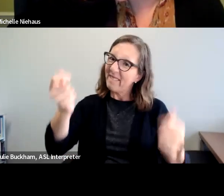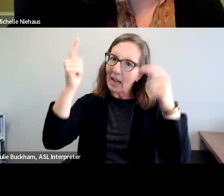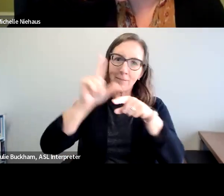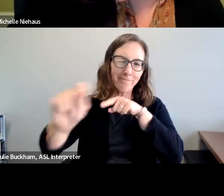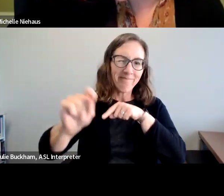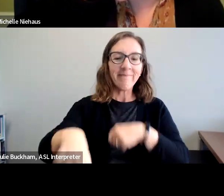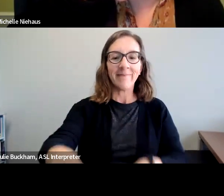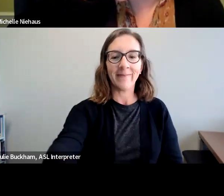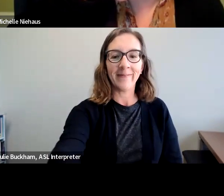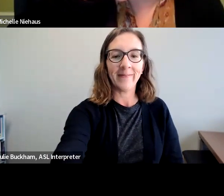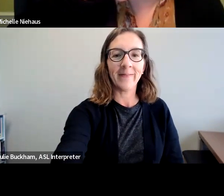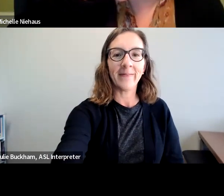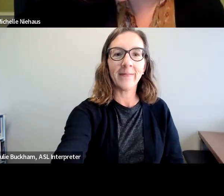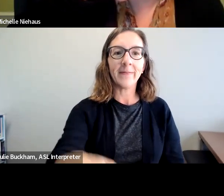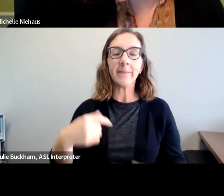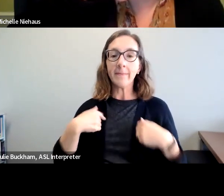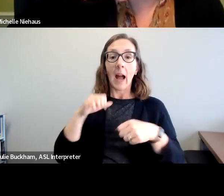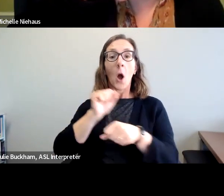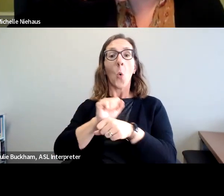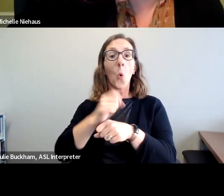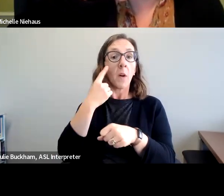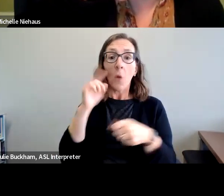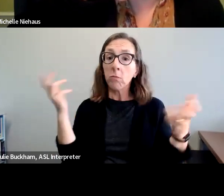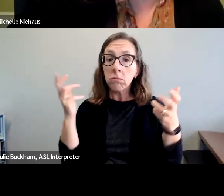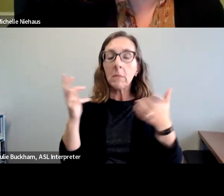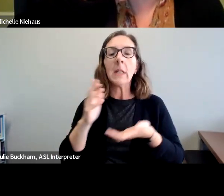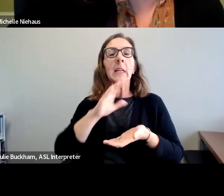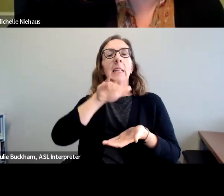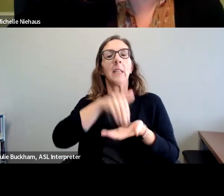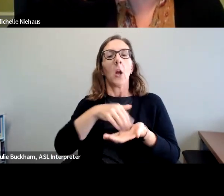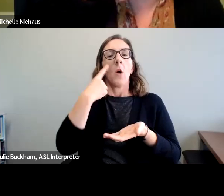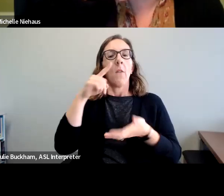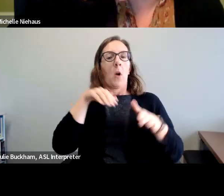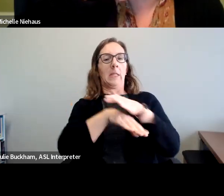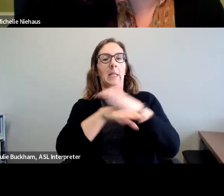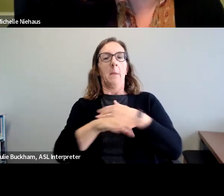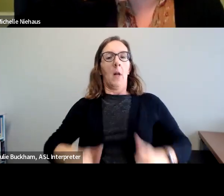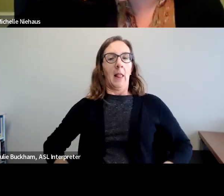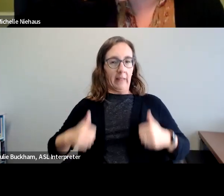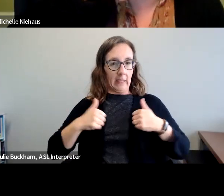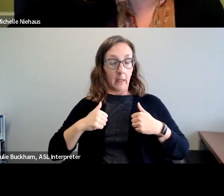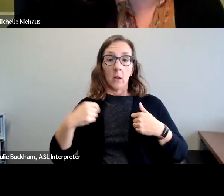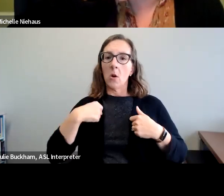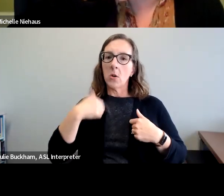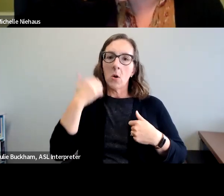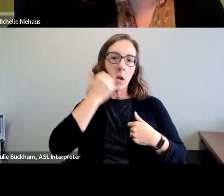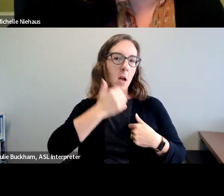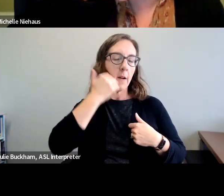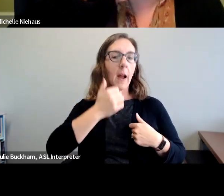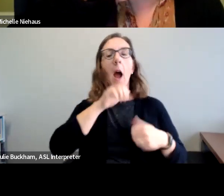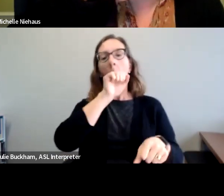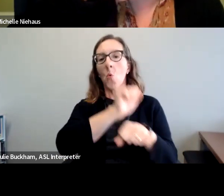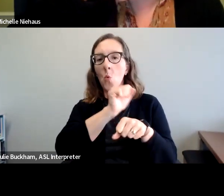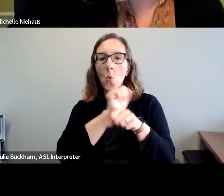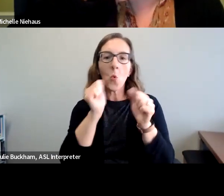But I work for the Center for Accessible Living, so I work every day with individuals with disabilities, teaching